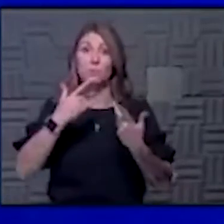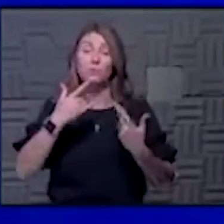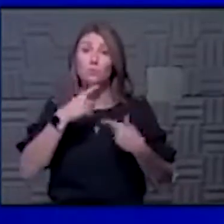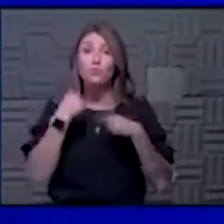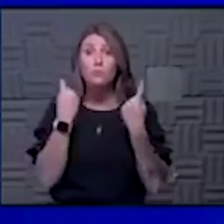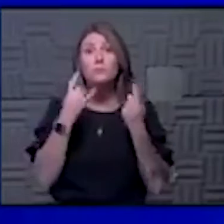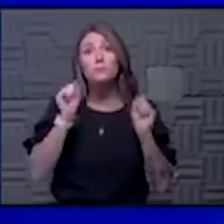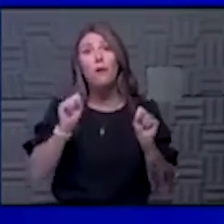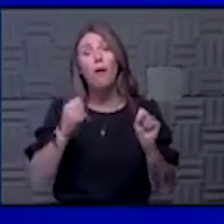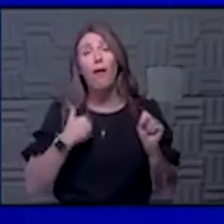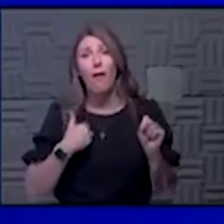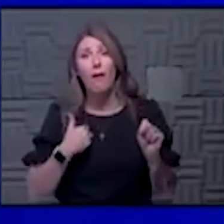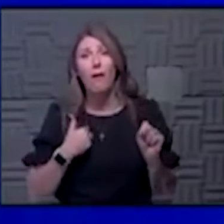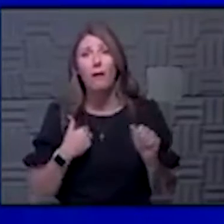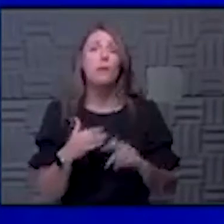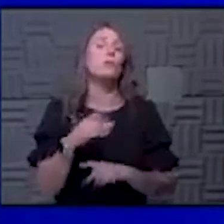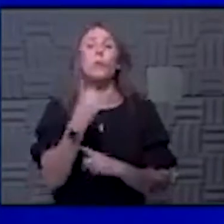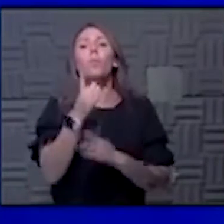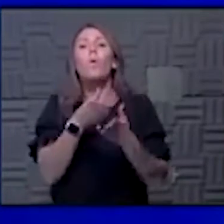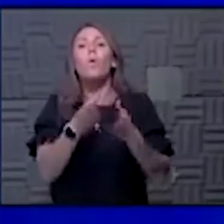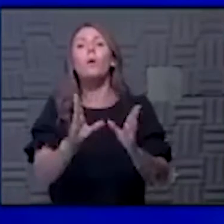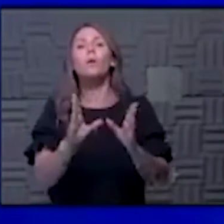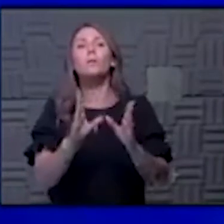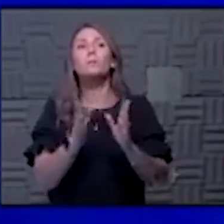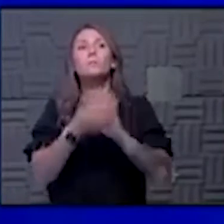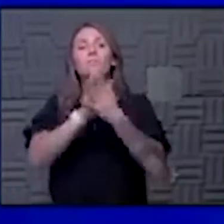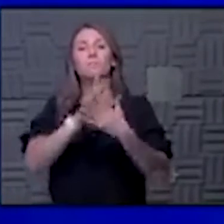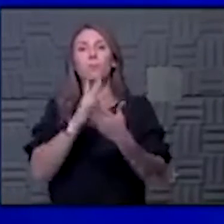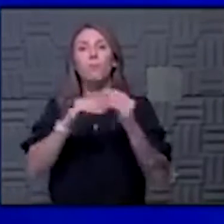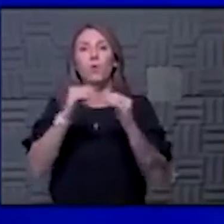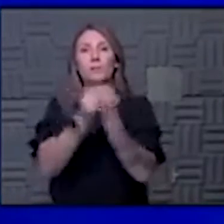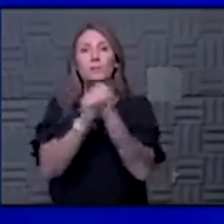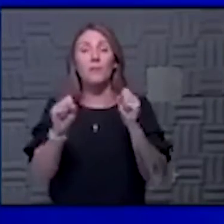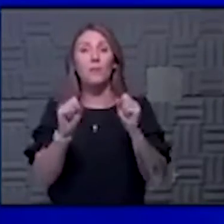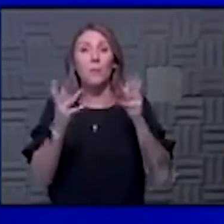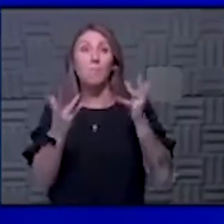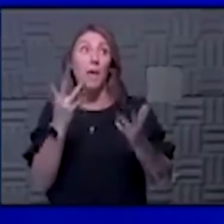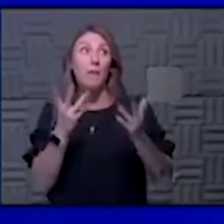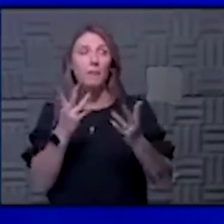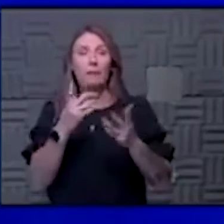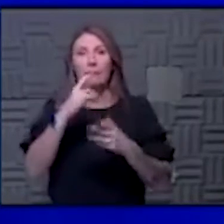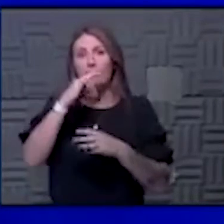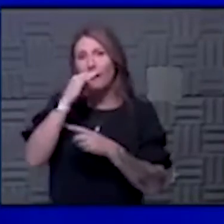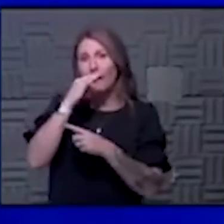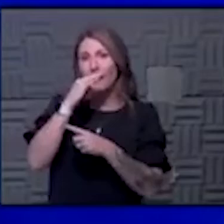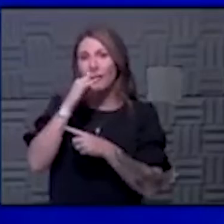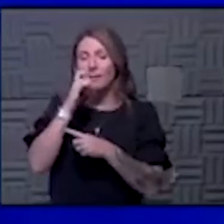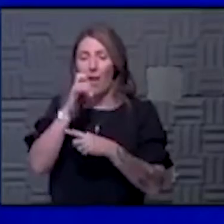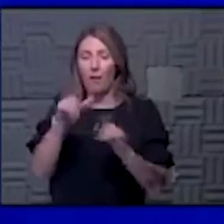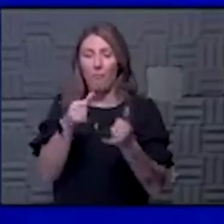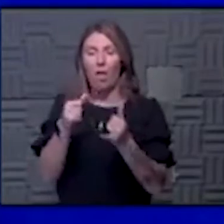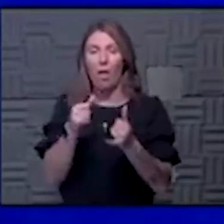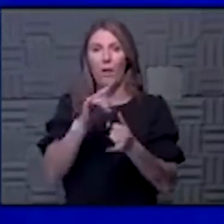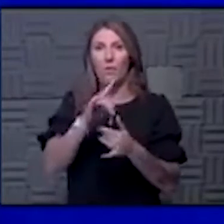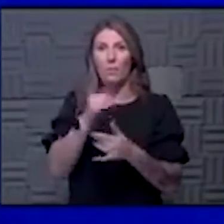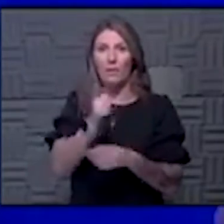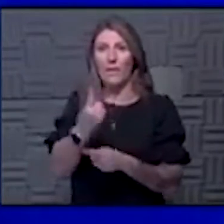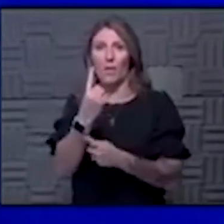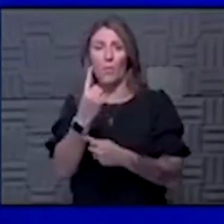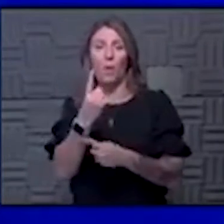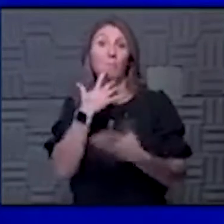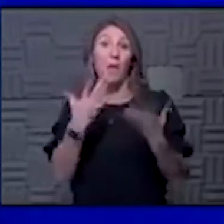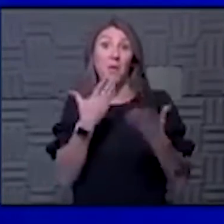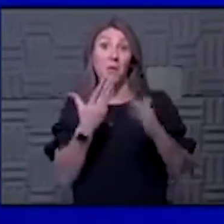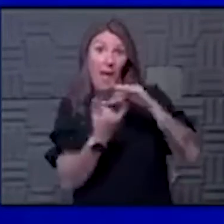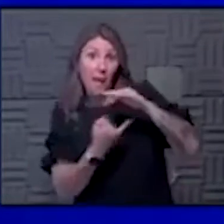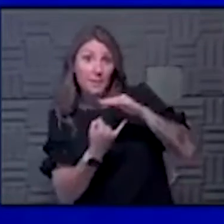And one other way to try and make it safer is for that child to perhaps have been not play with anybody, but stay in his own bubble for a week or 10